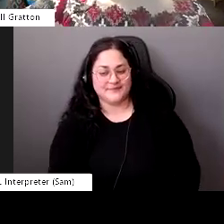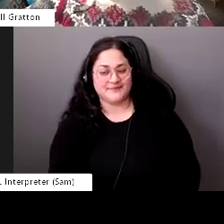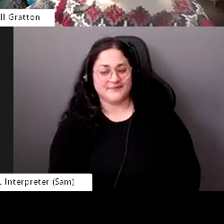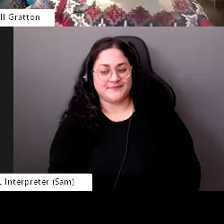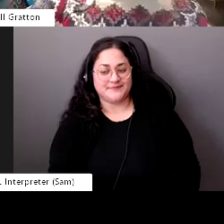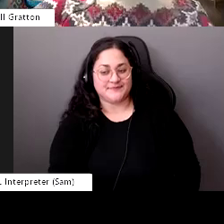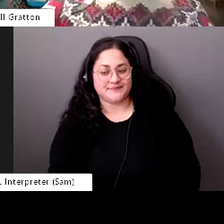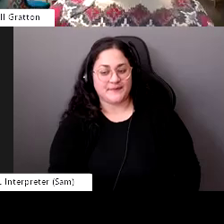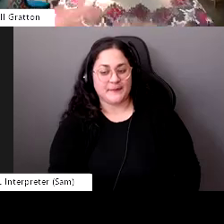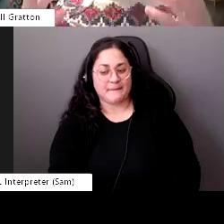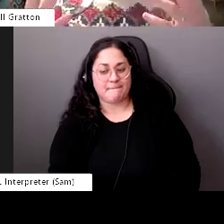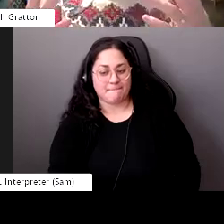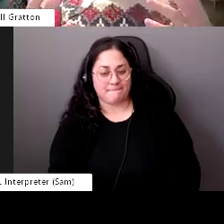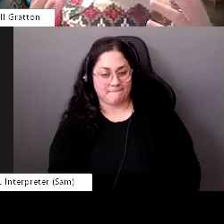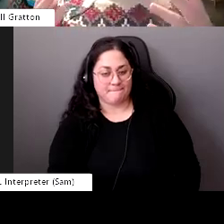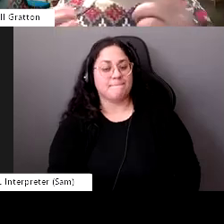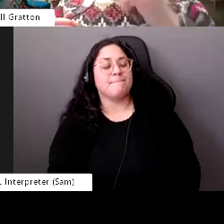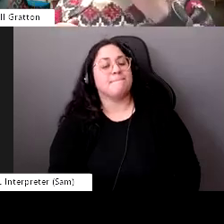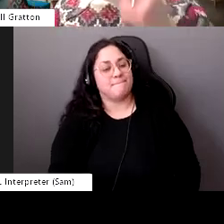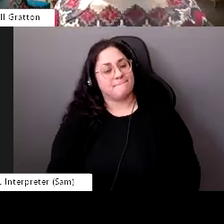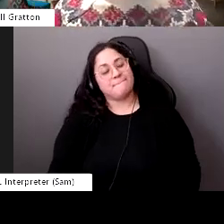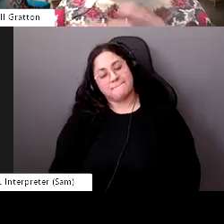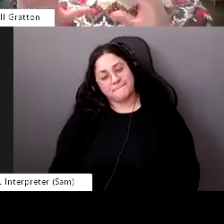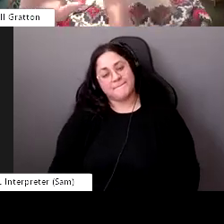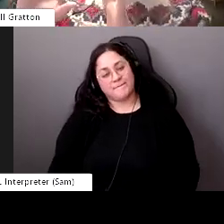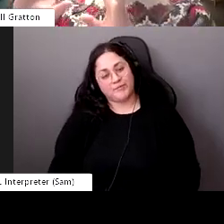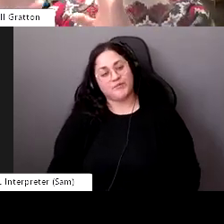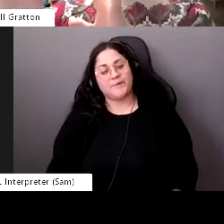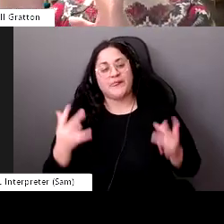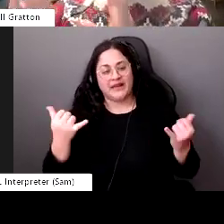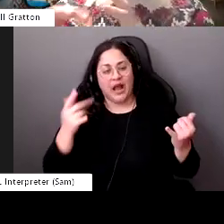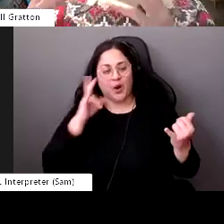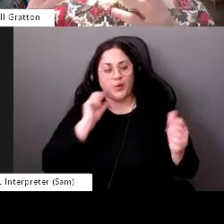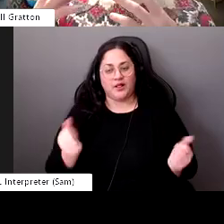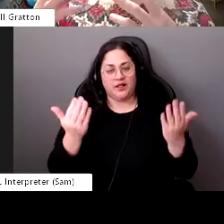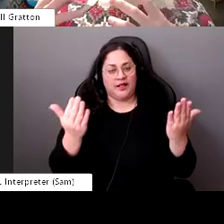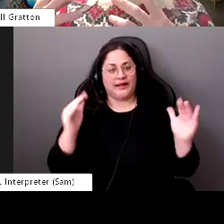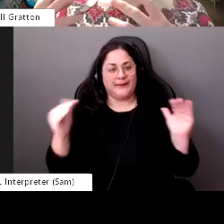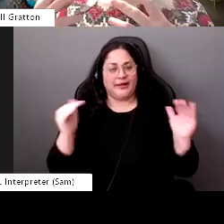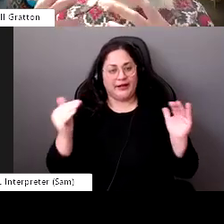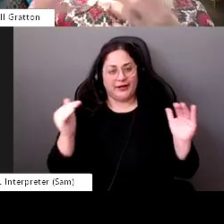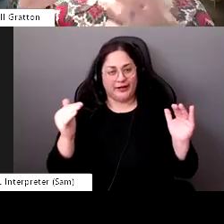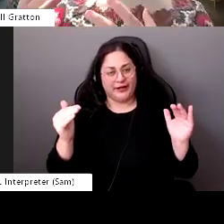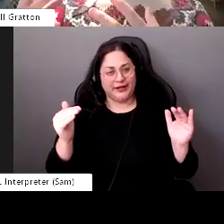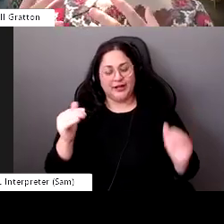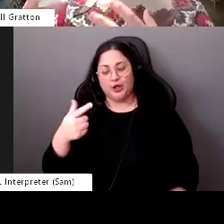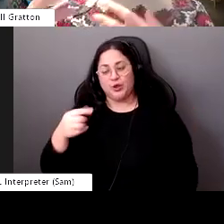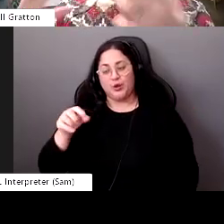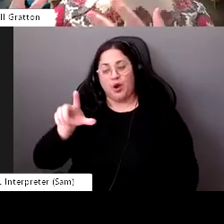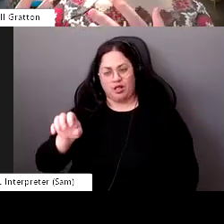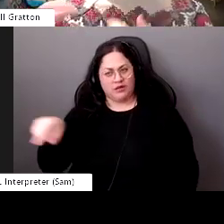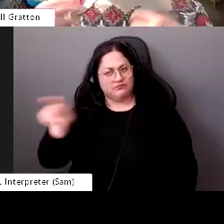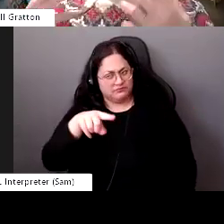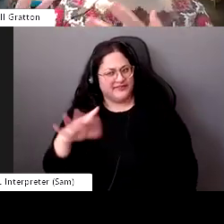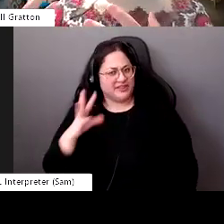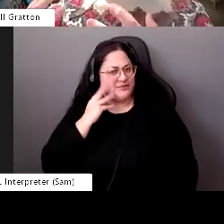So we're going to try to compare the two systems. So we have the Google on one side, which is probably a portal that you've used